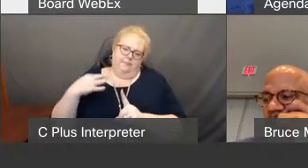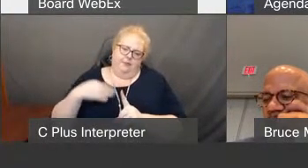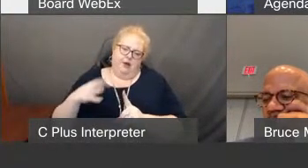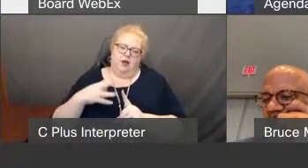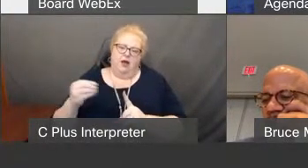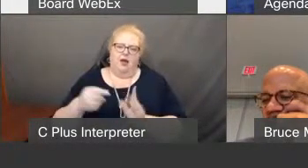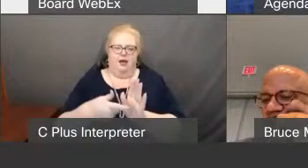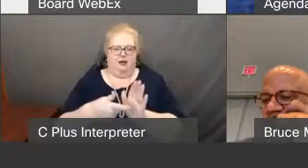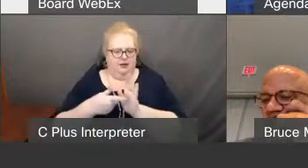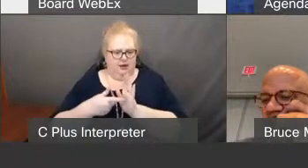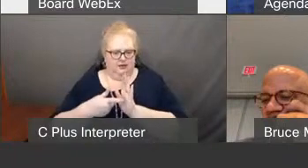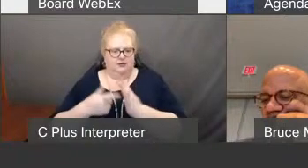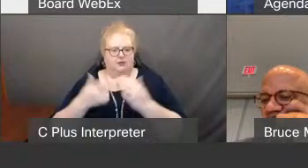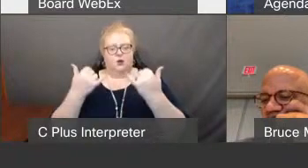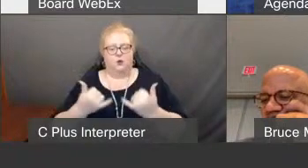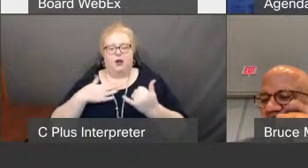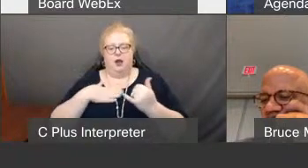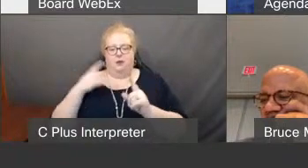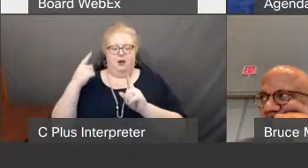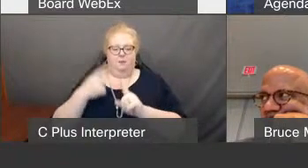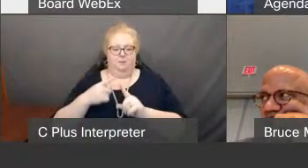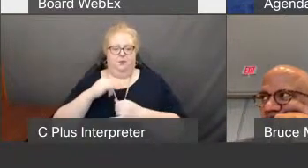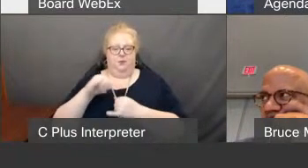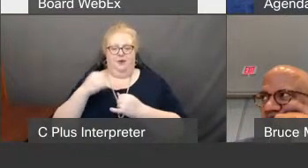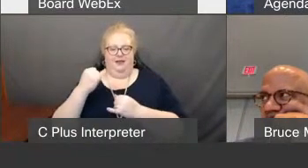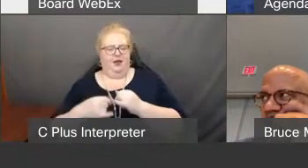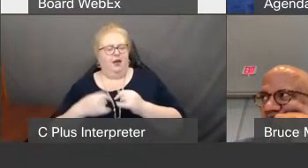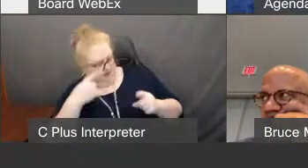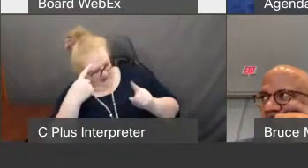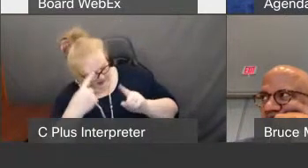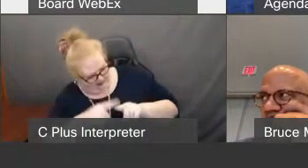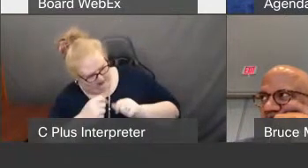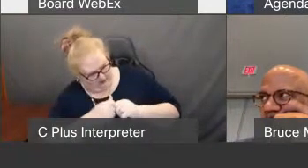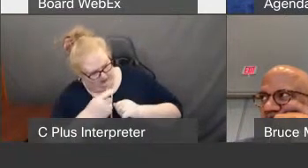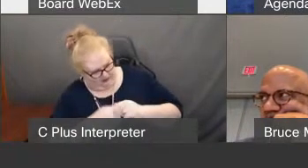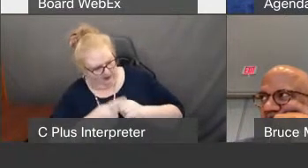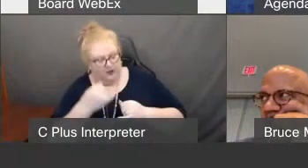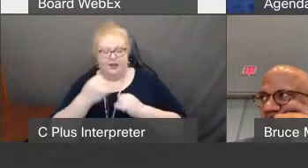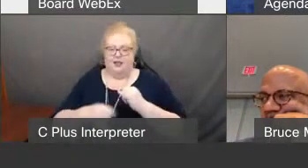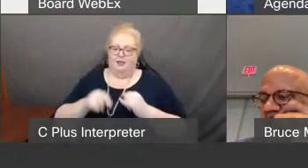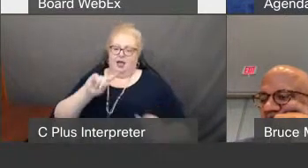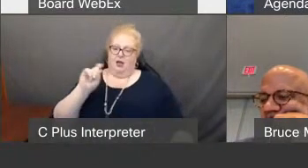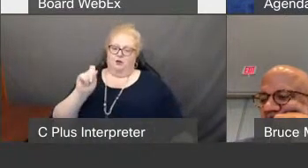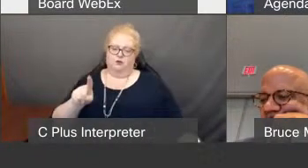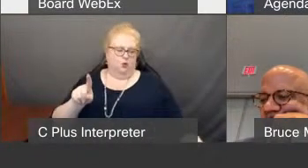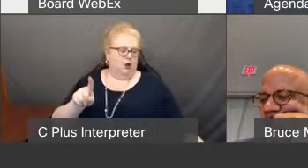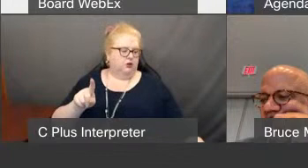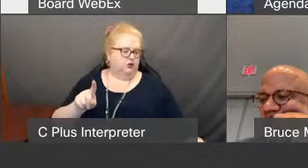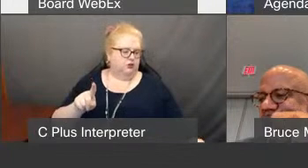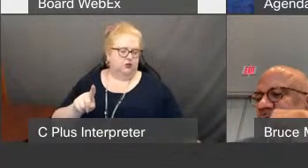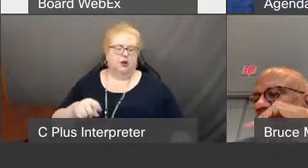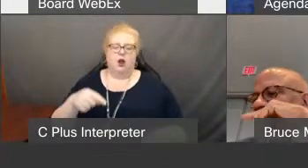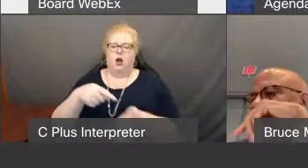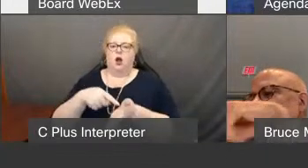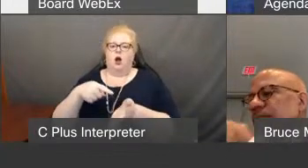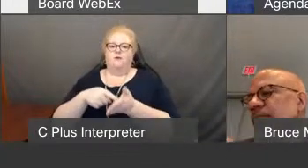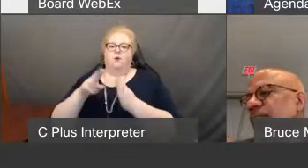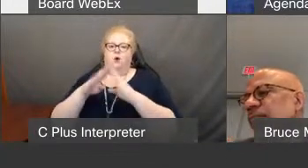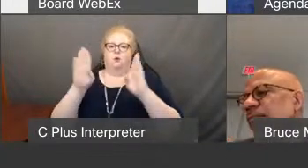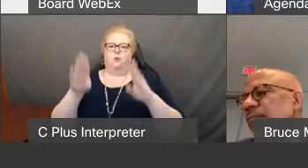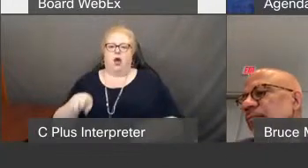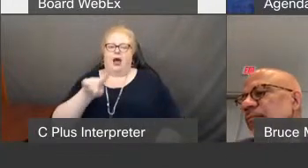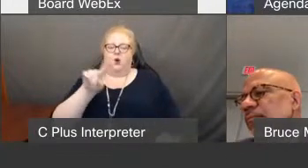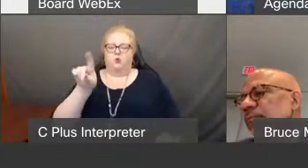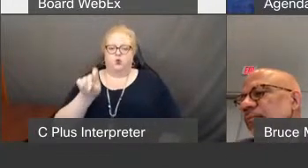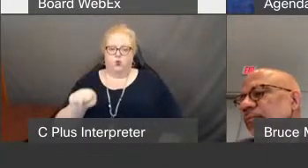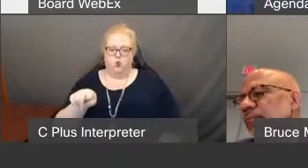I'll get to the point of my last question. And I concur with you. On the affordable housing question. Yes, and also we learn